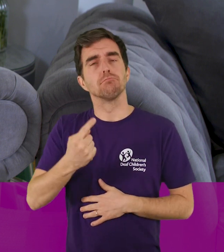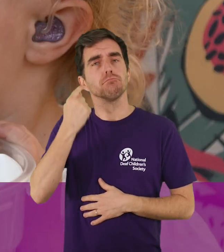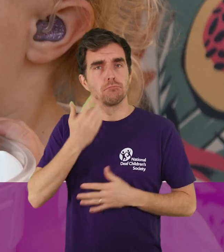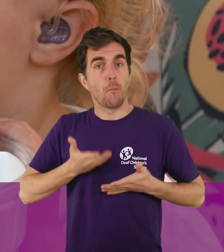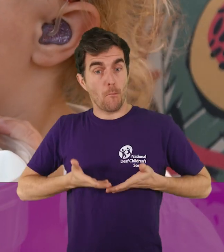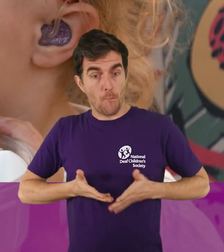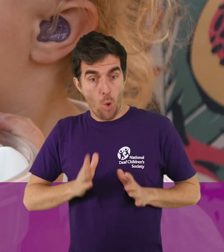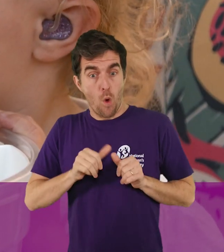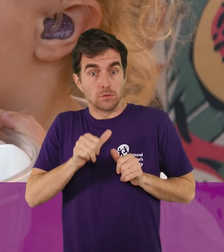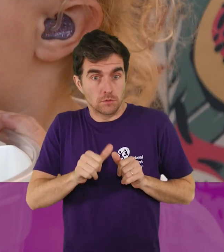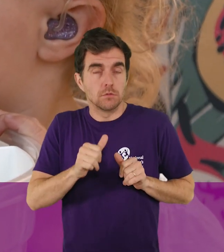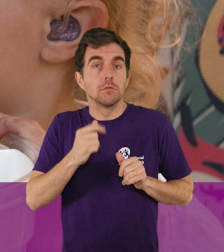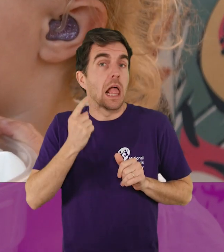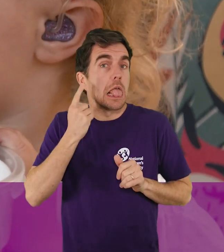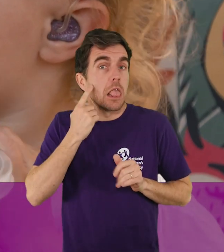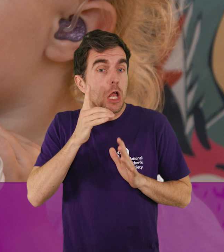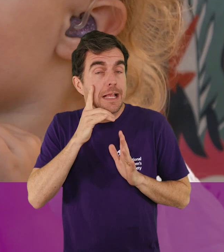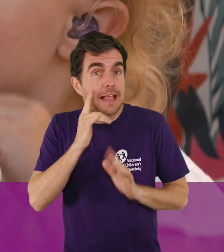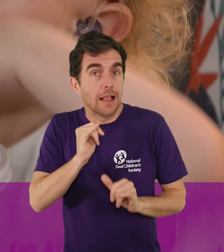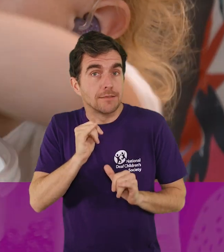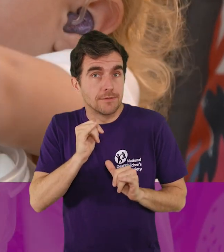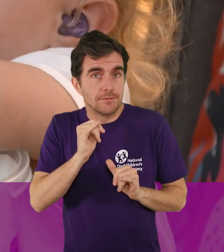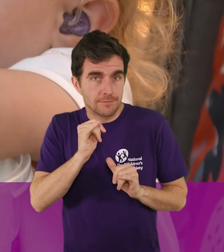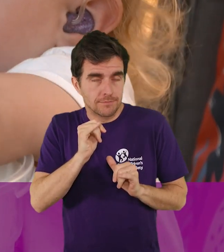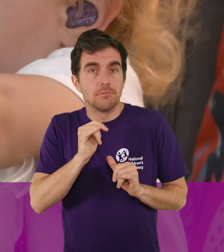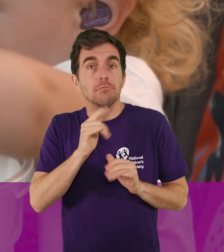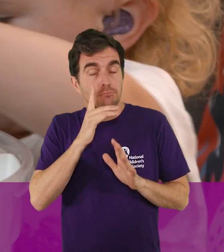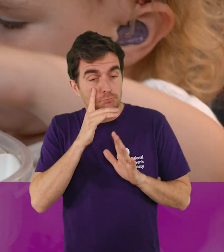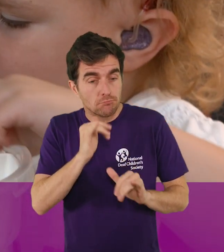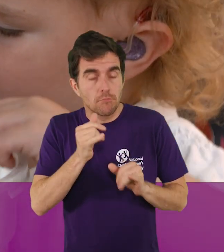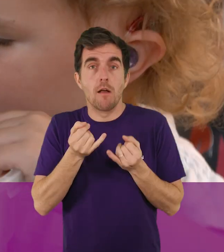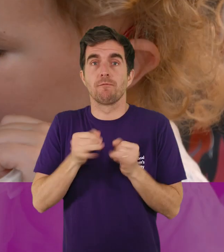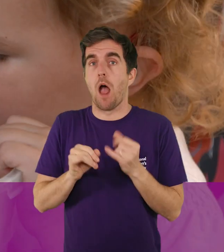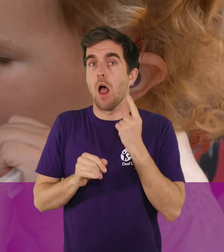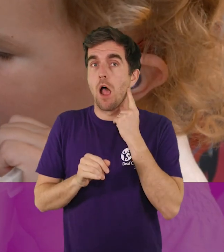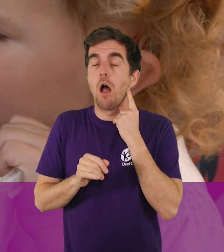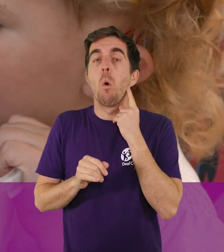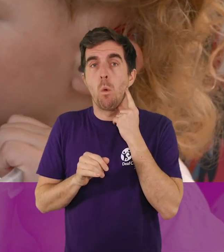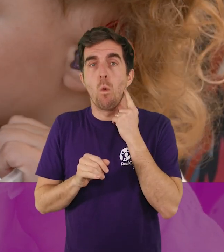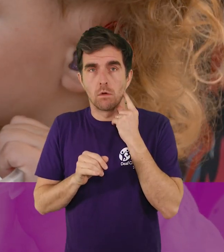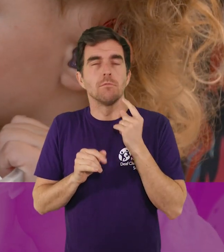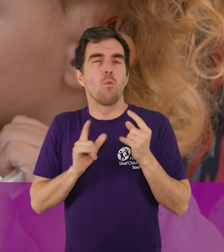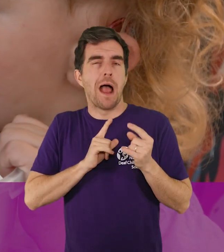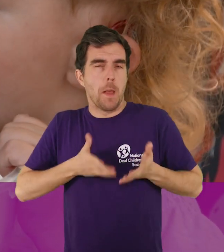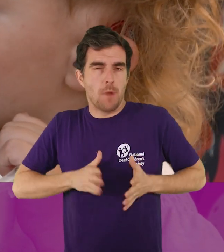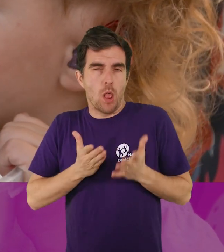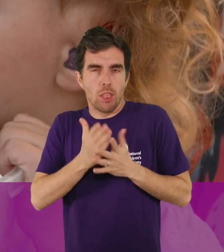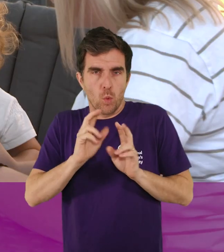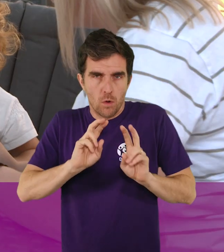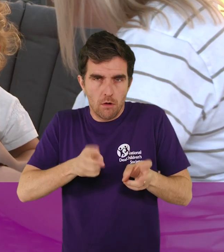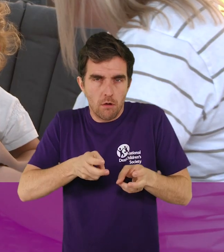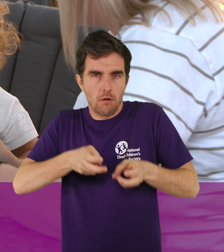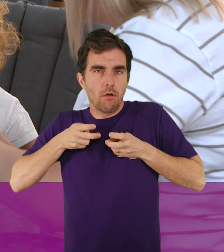around. Bethany had her newborn hearing test the day after she was born, and she failed on her left